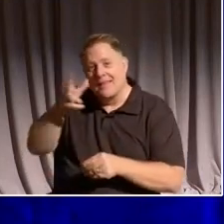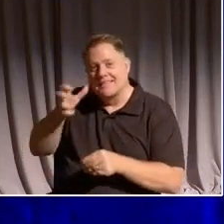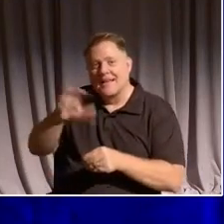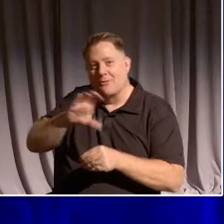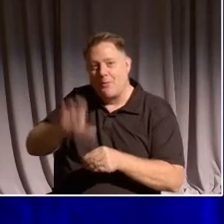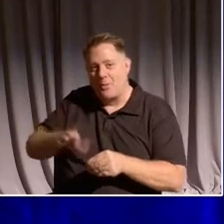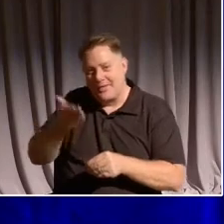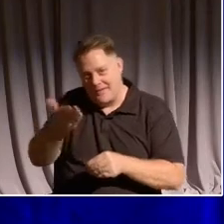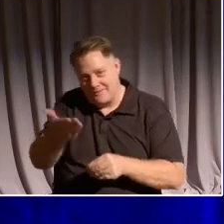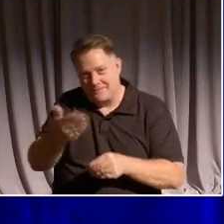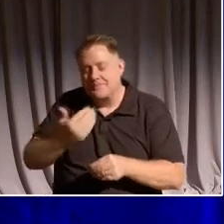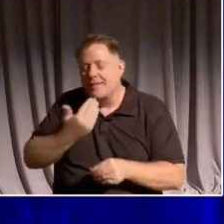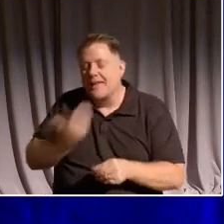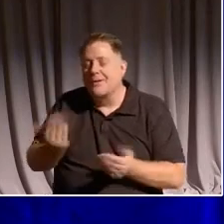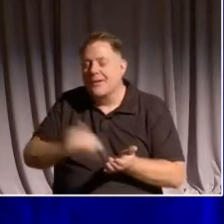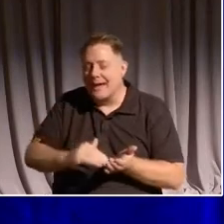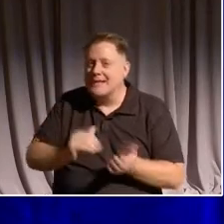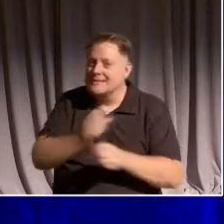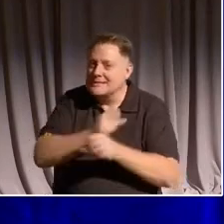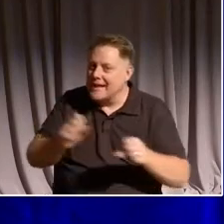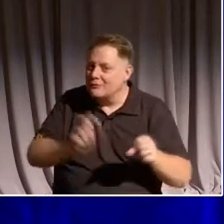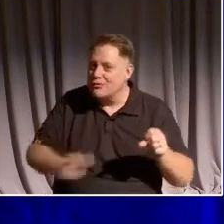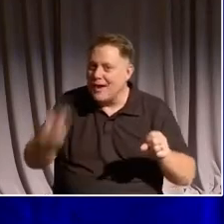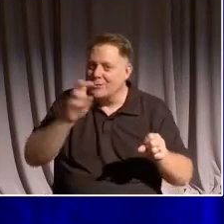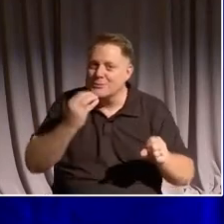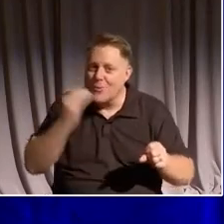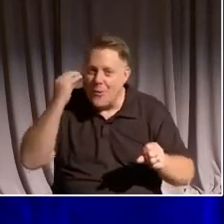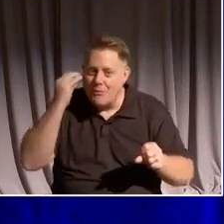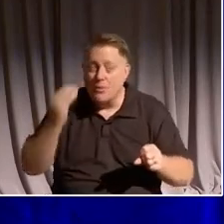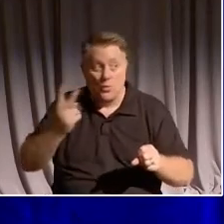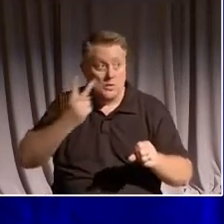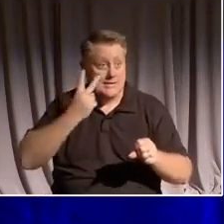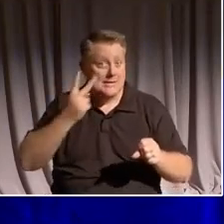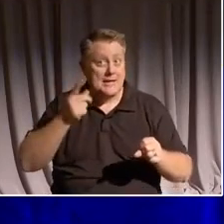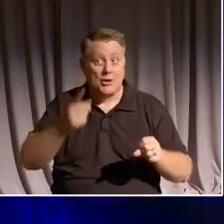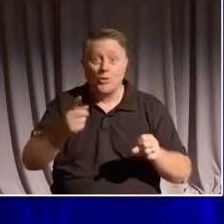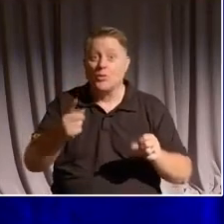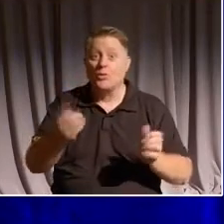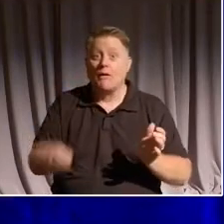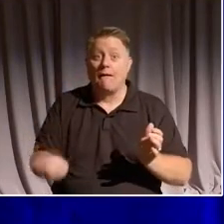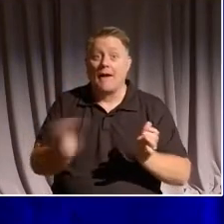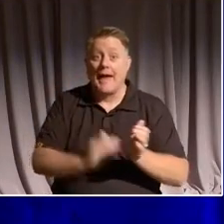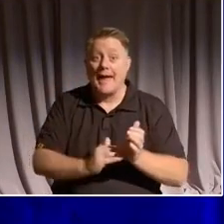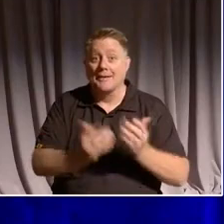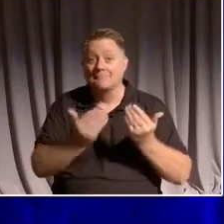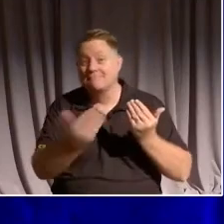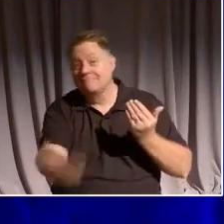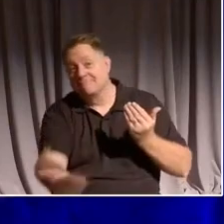you all for joining us today. Safe travels home, and we'll see you again.